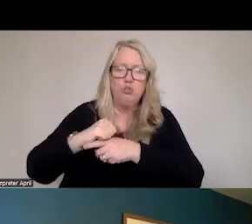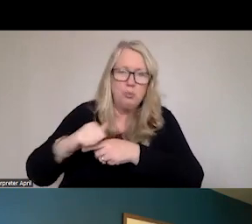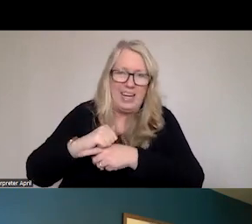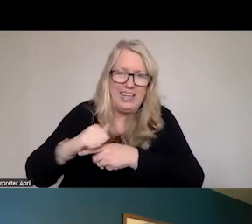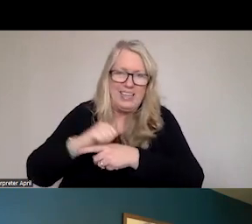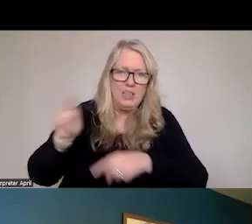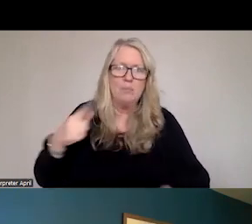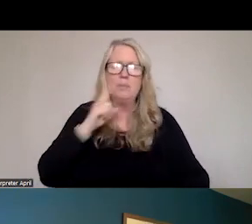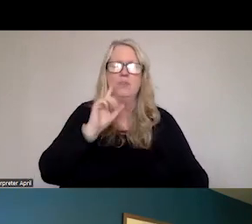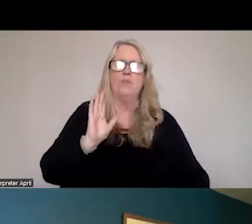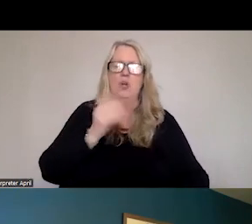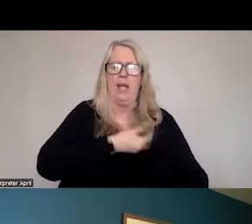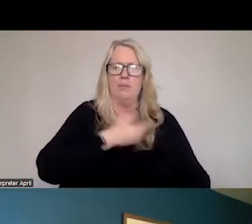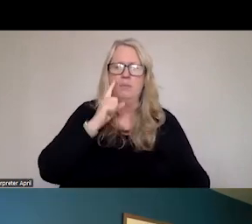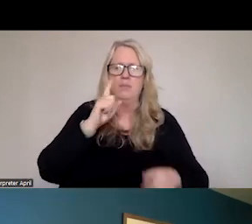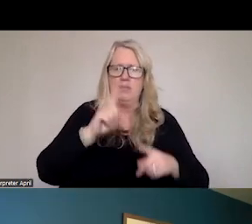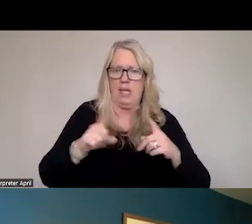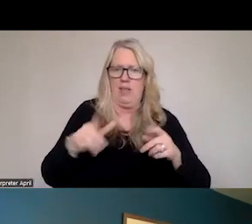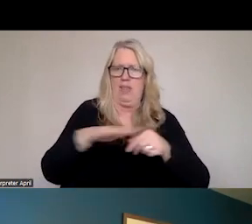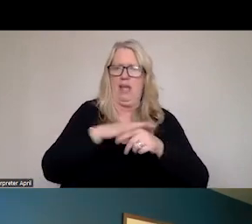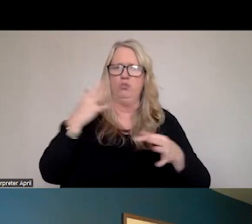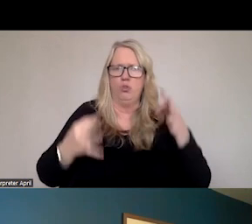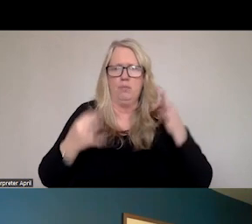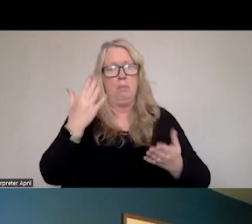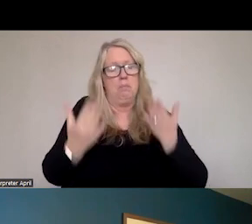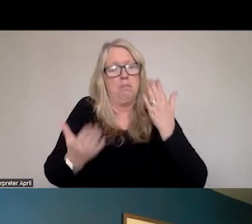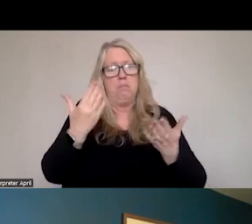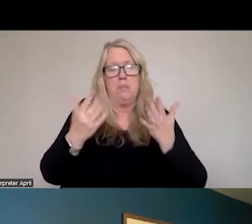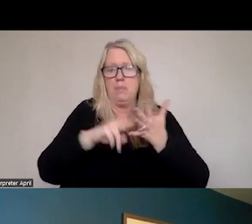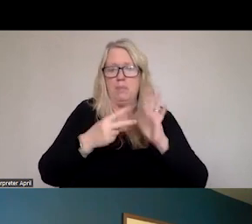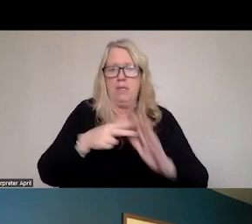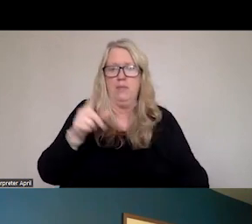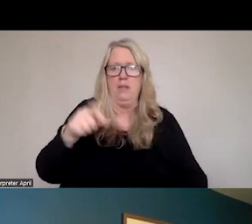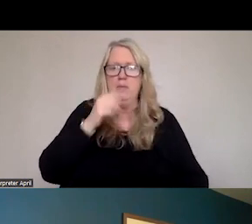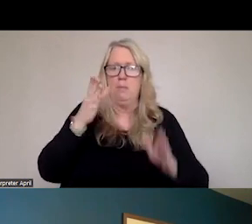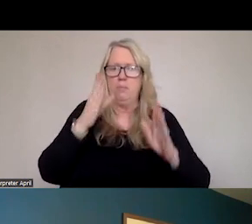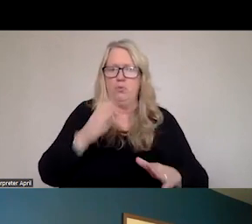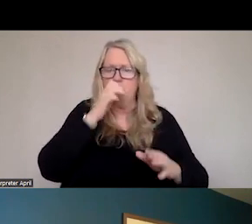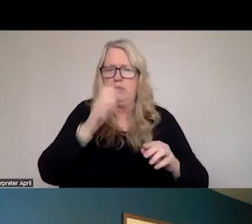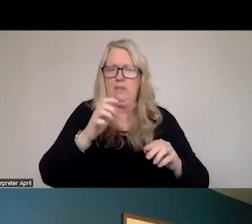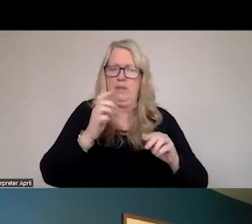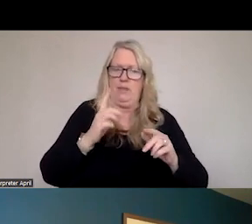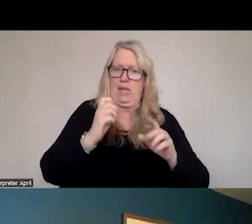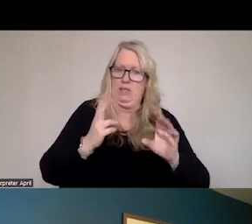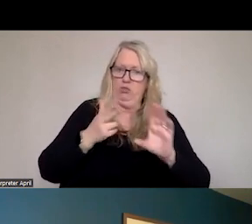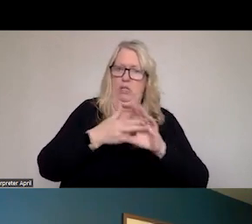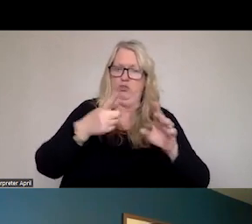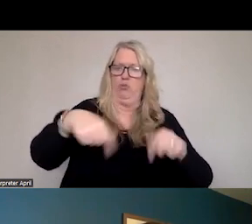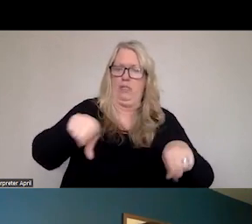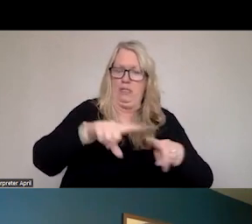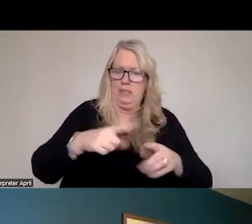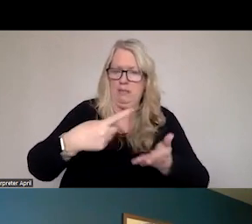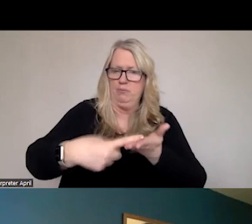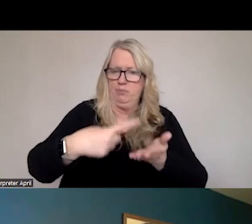rural jurisdictions and frontier jurisdictions, that may mean that it's not a person coming to the table that is actually, from